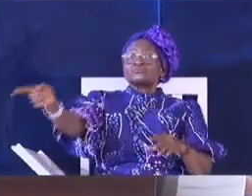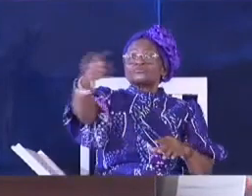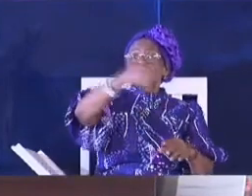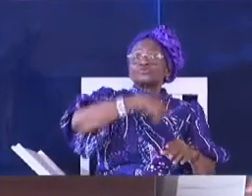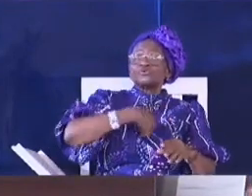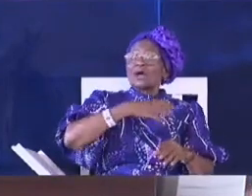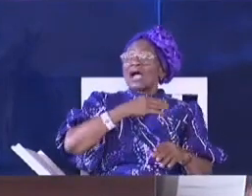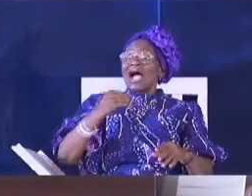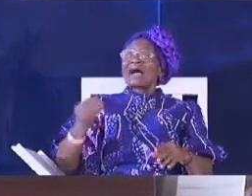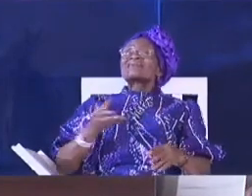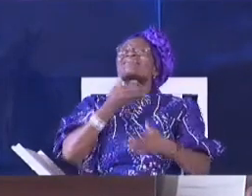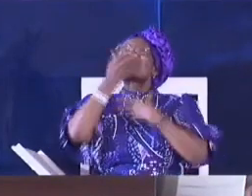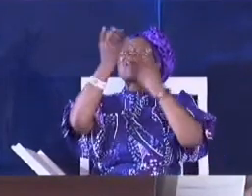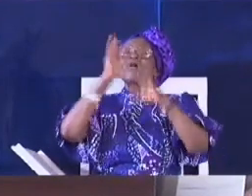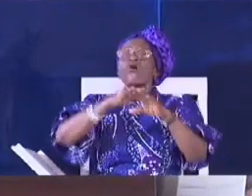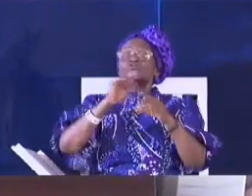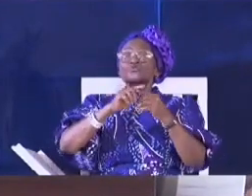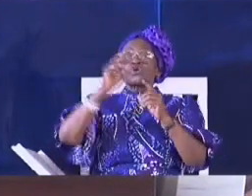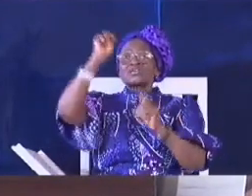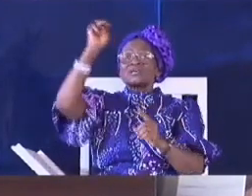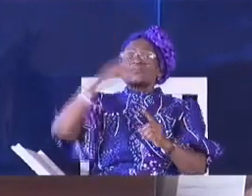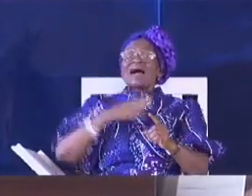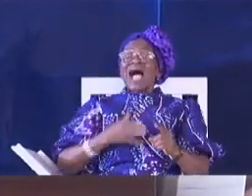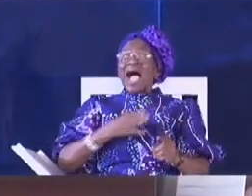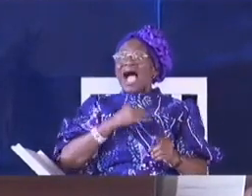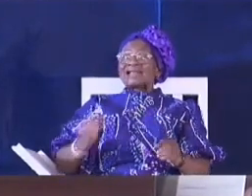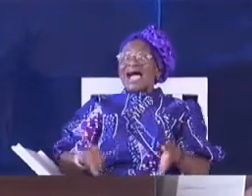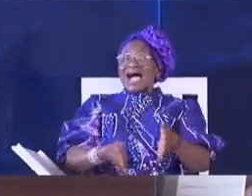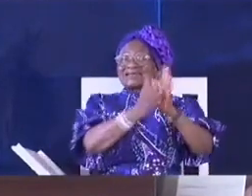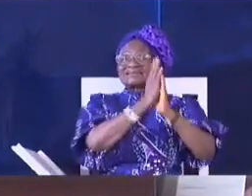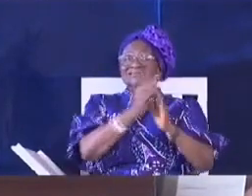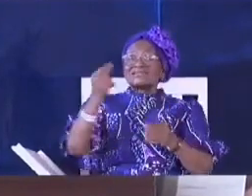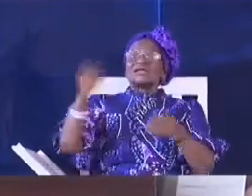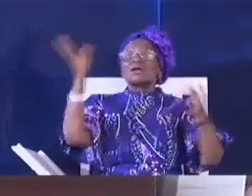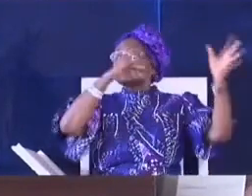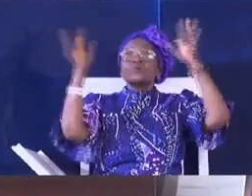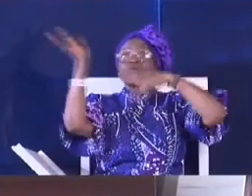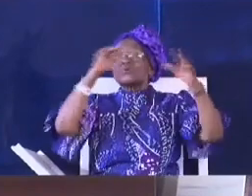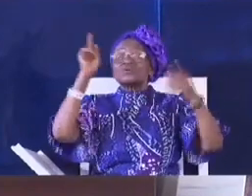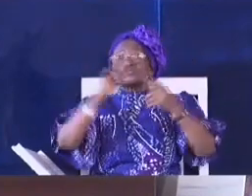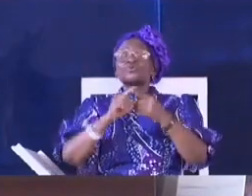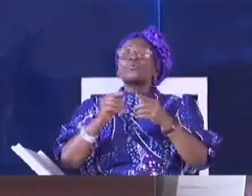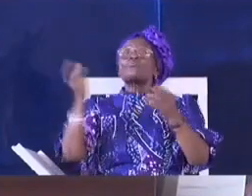ask the wind to blow in your favor. So you open your mouth and say, Father,